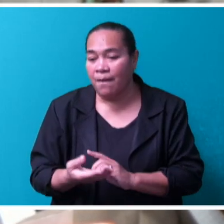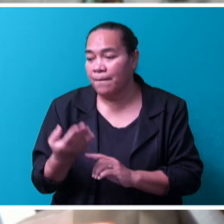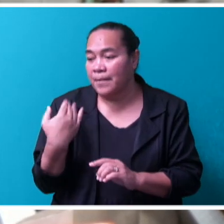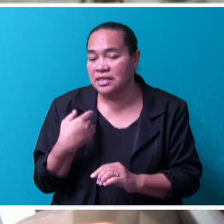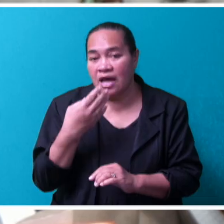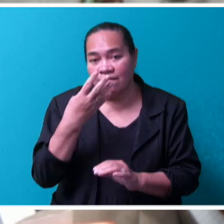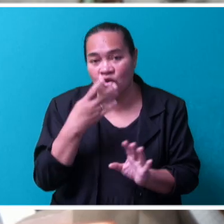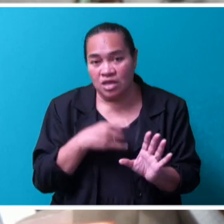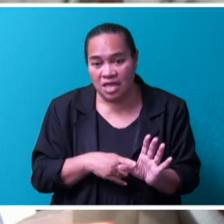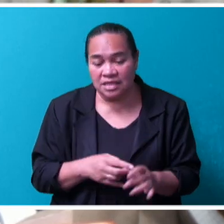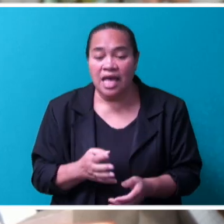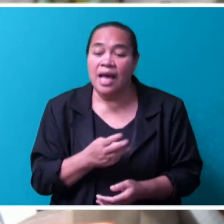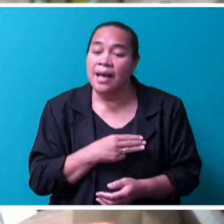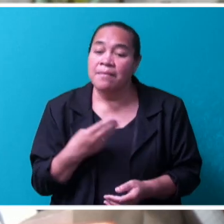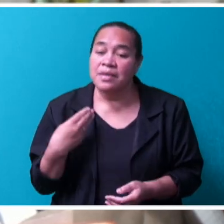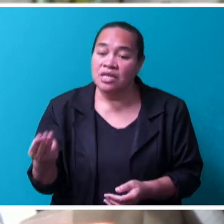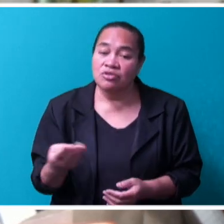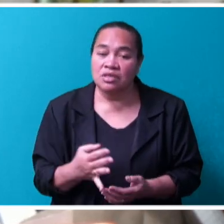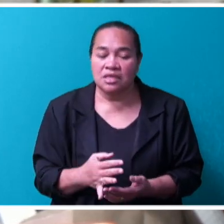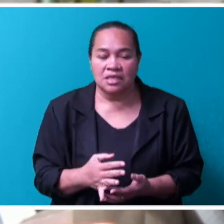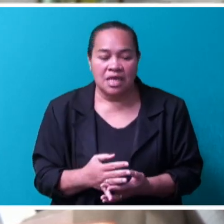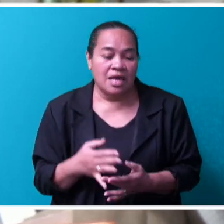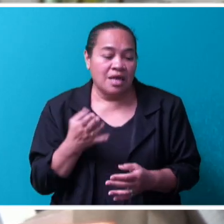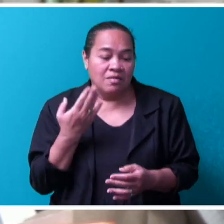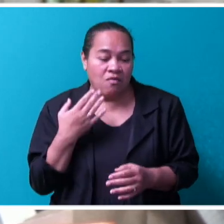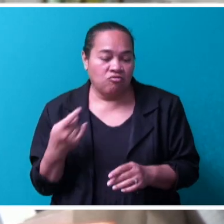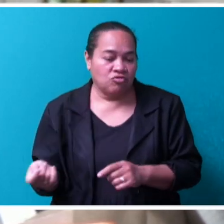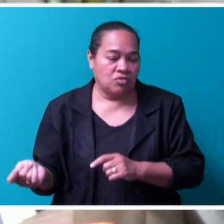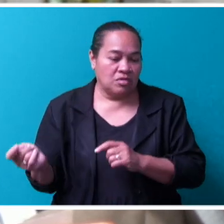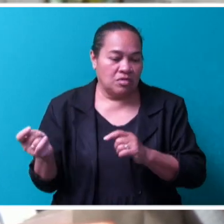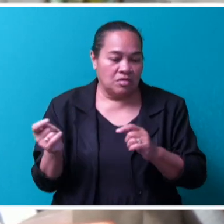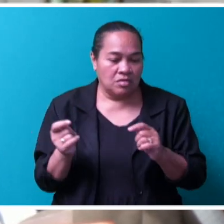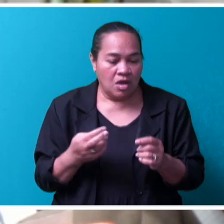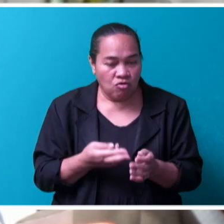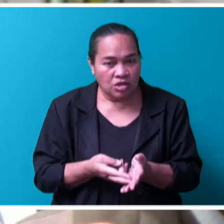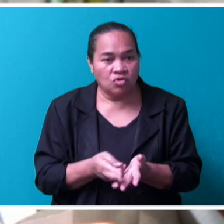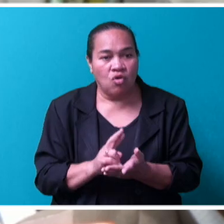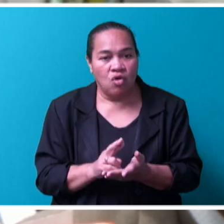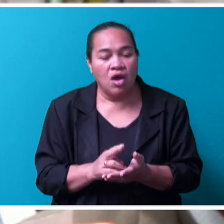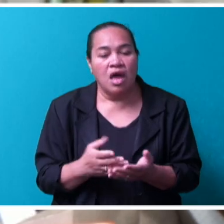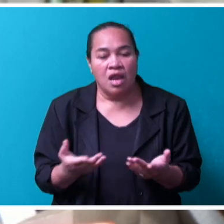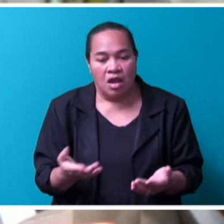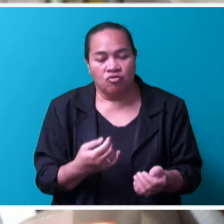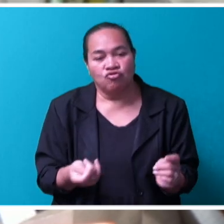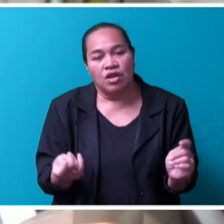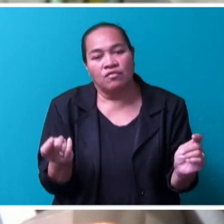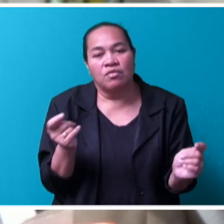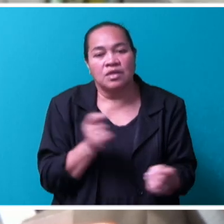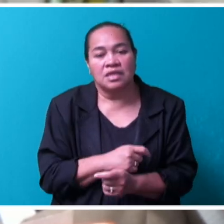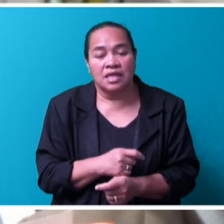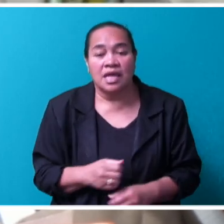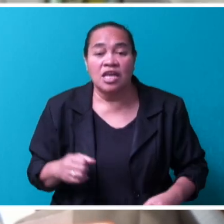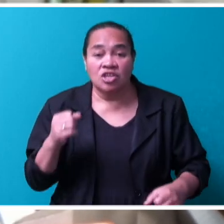the Ministry has moved from restoration to transformation. The Great Council of Chiefs was